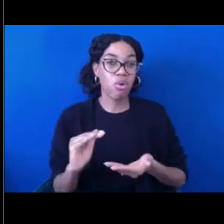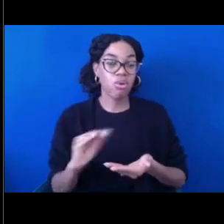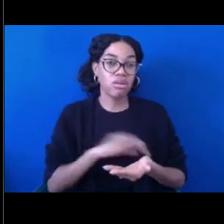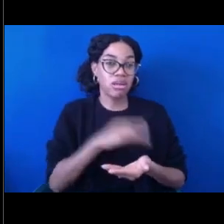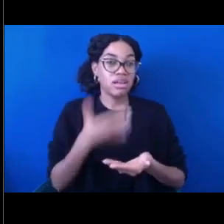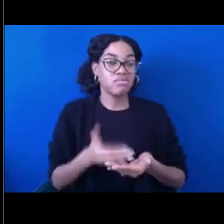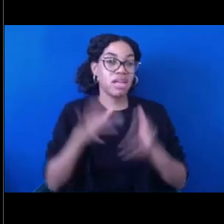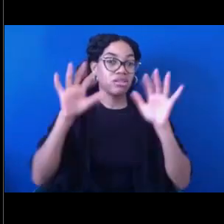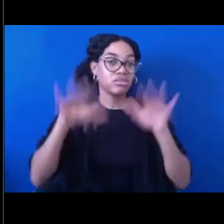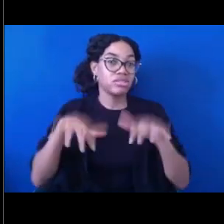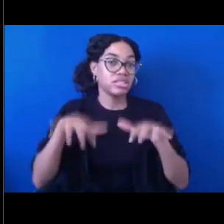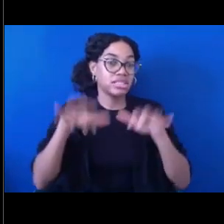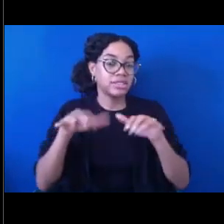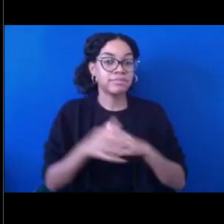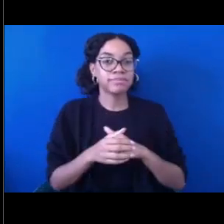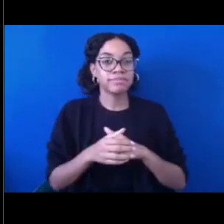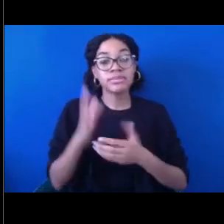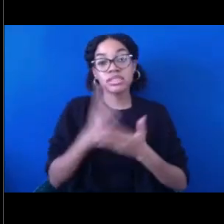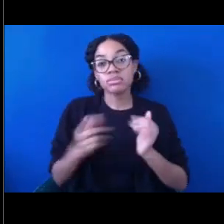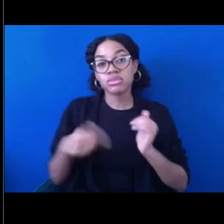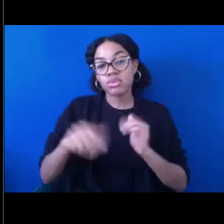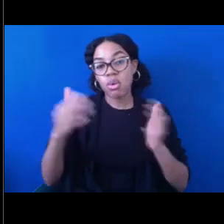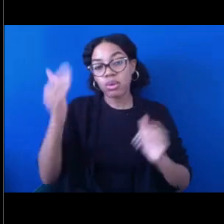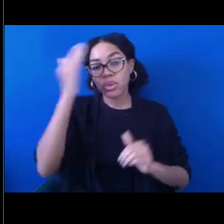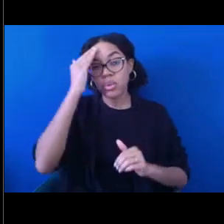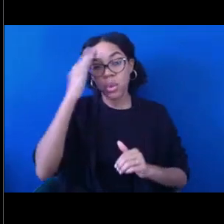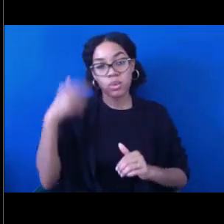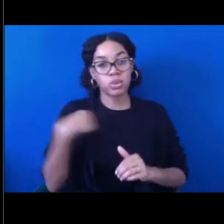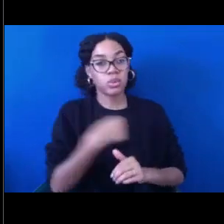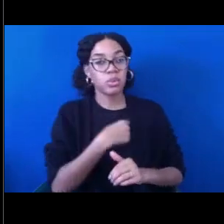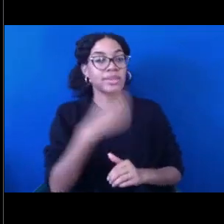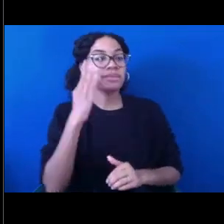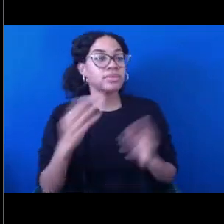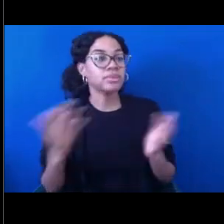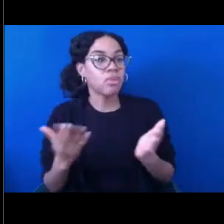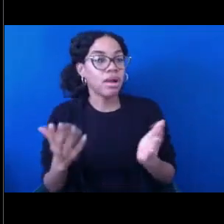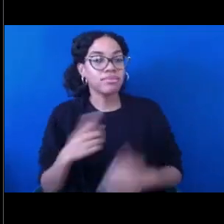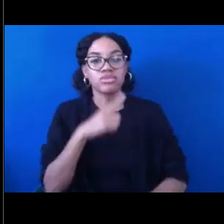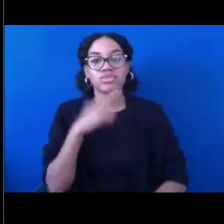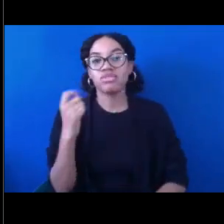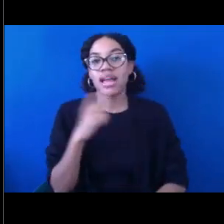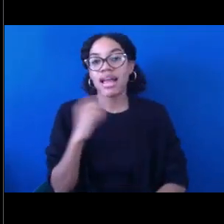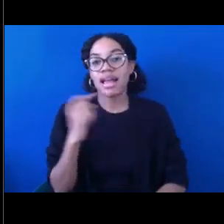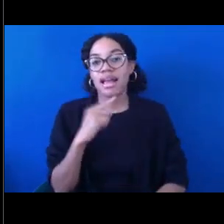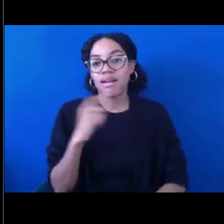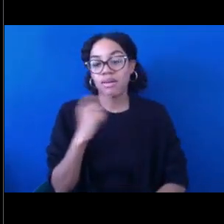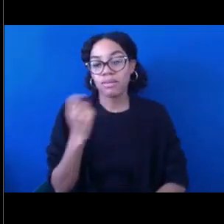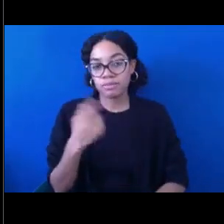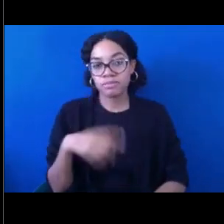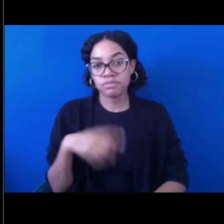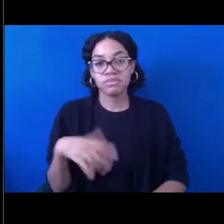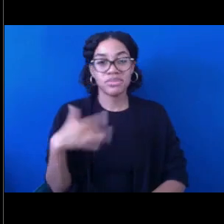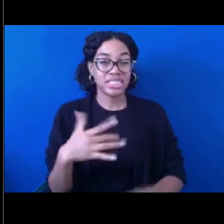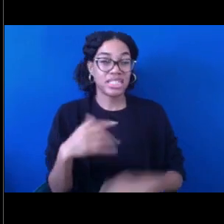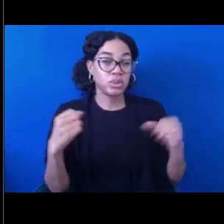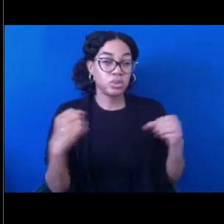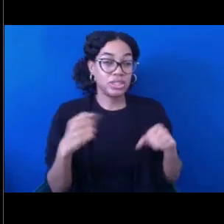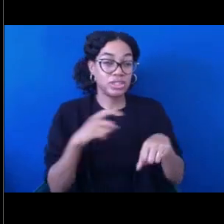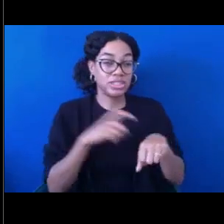bit of a drought right now. So staying dry so far on the drier side for winter's not the best